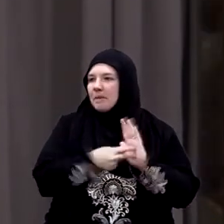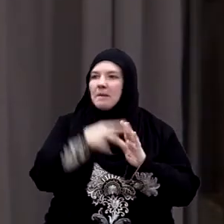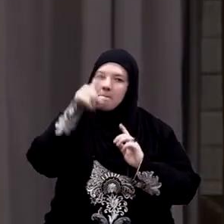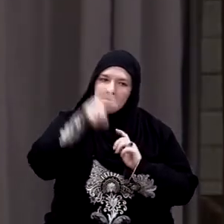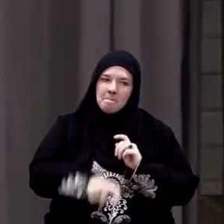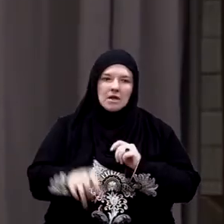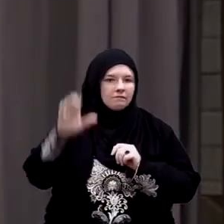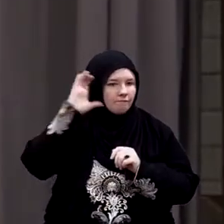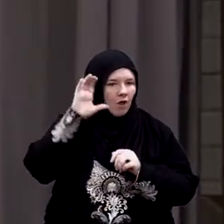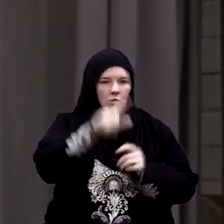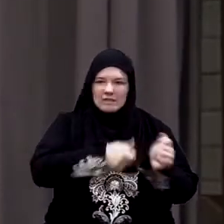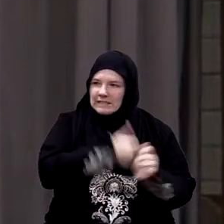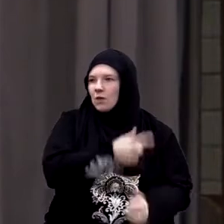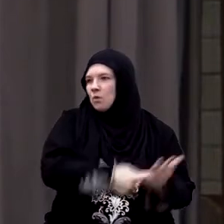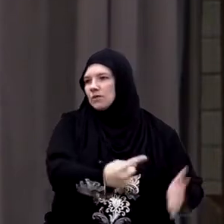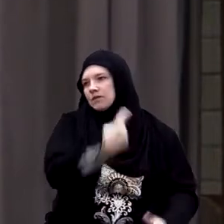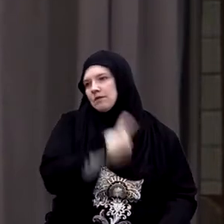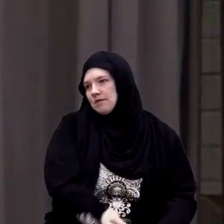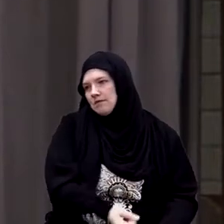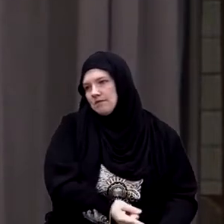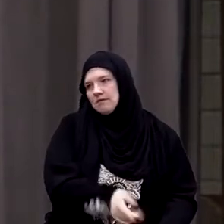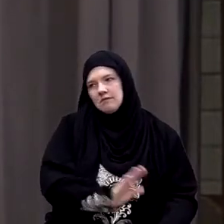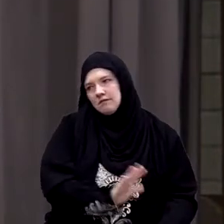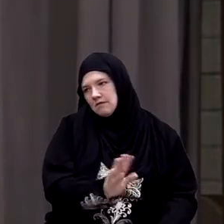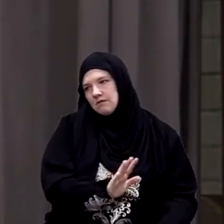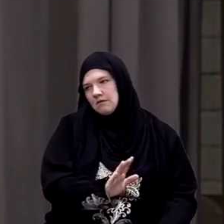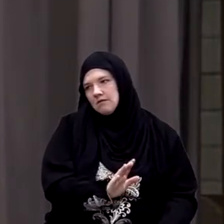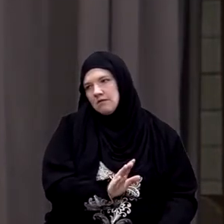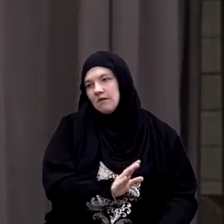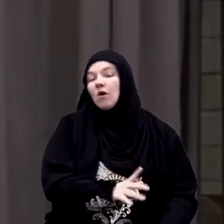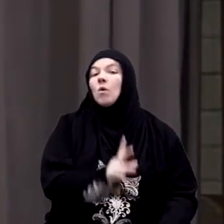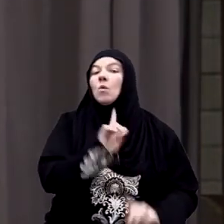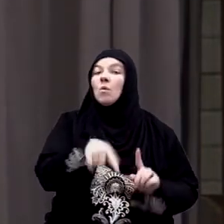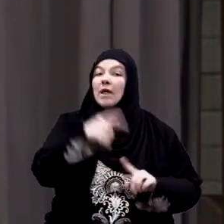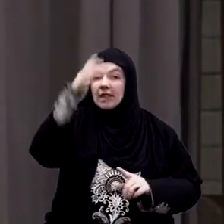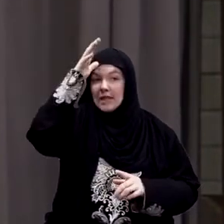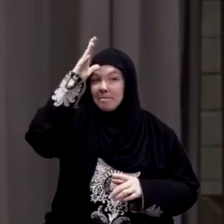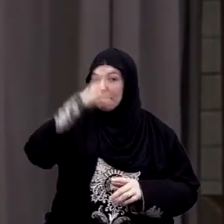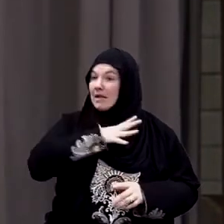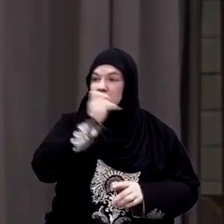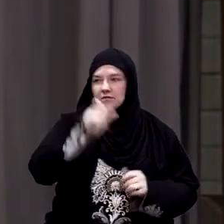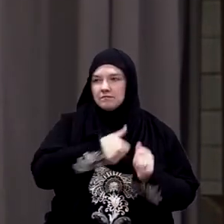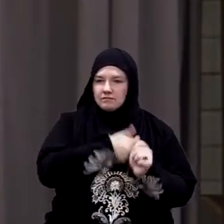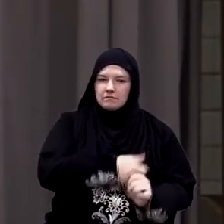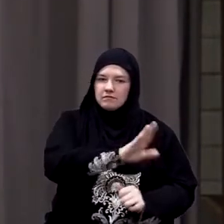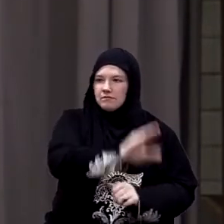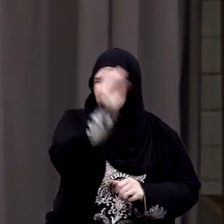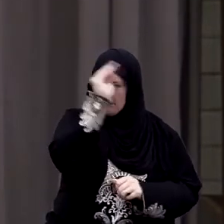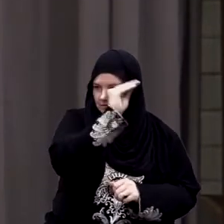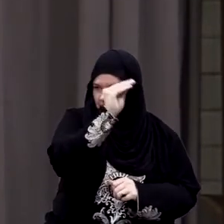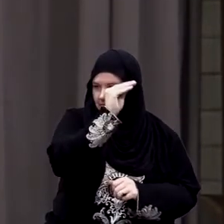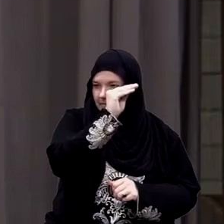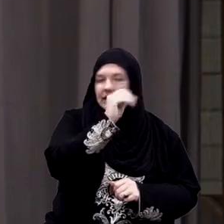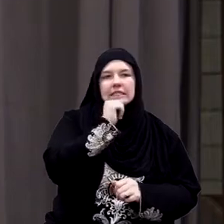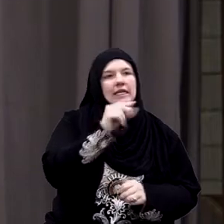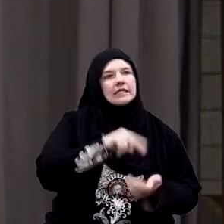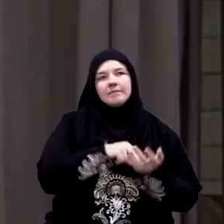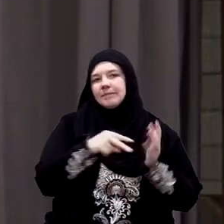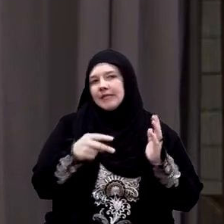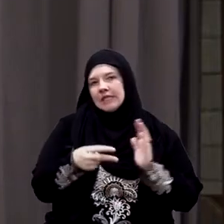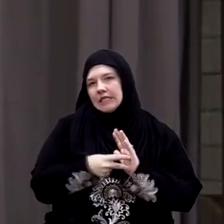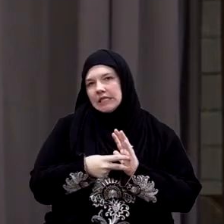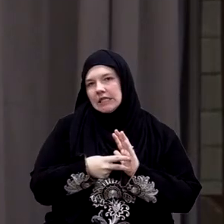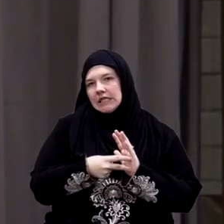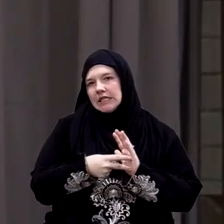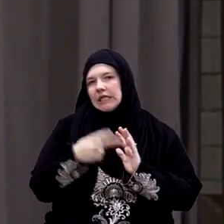listen to your opinion and do it. So when he does not follow your opinion, it doesn't